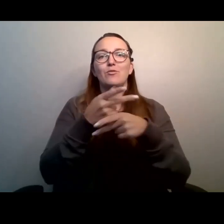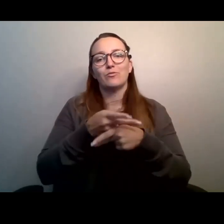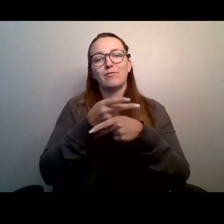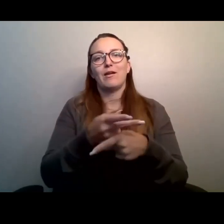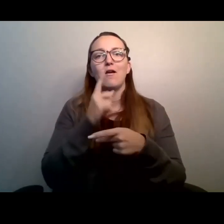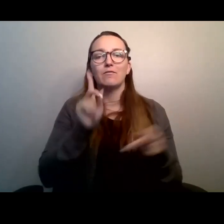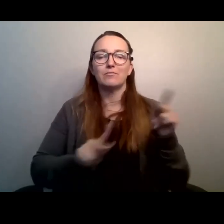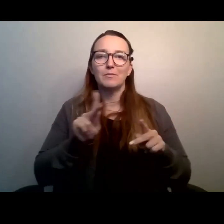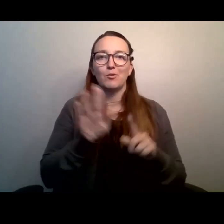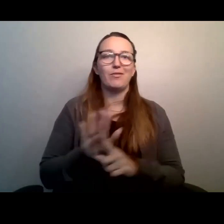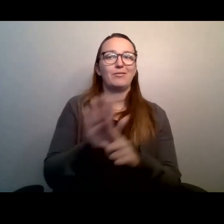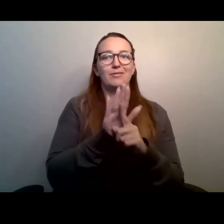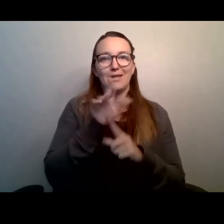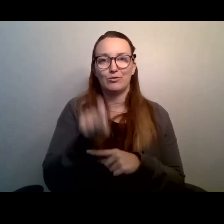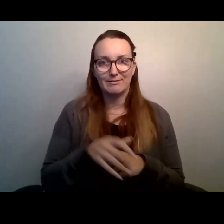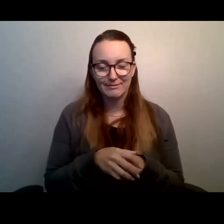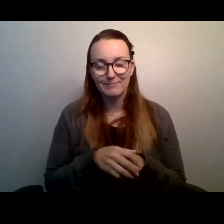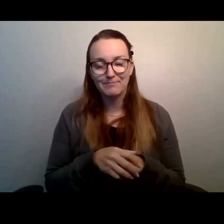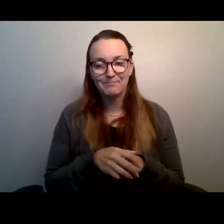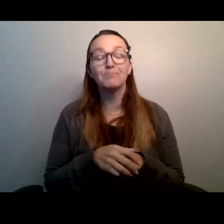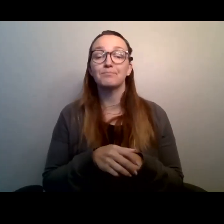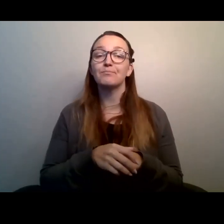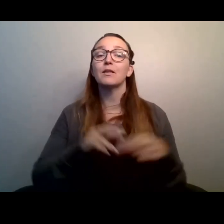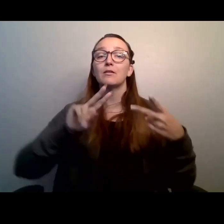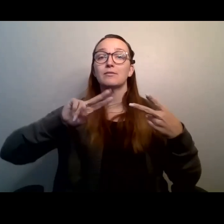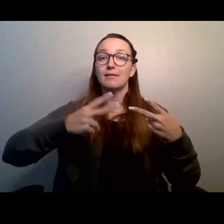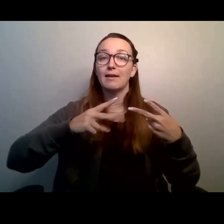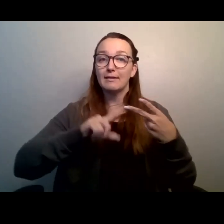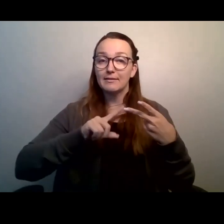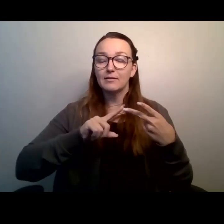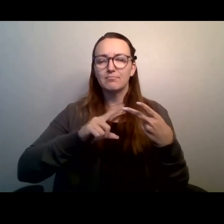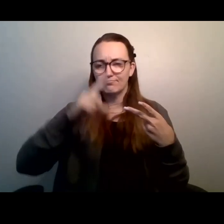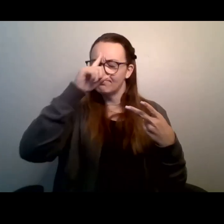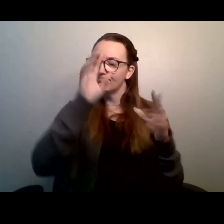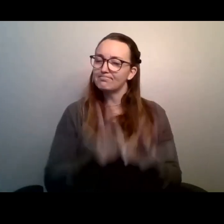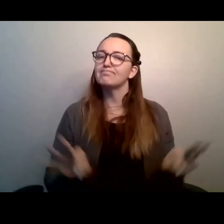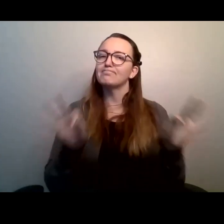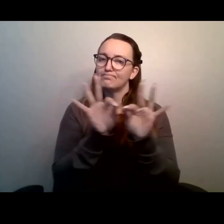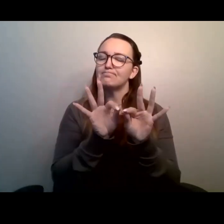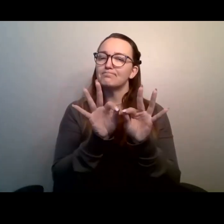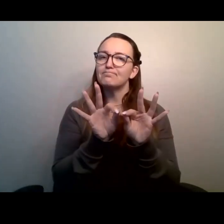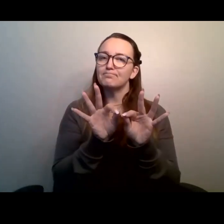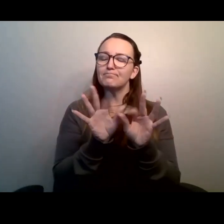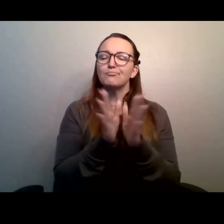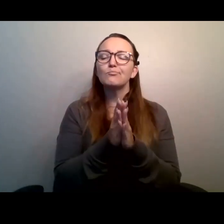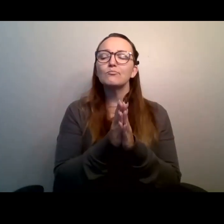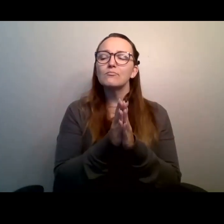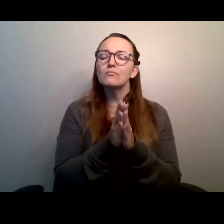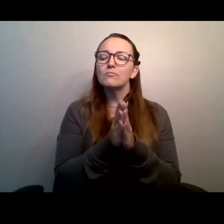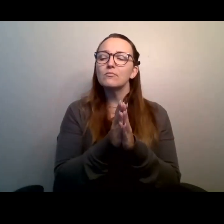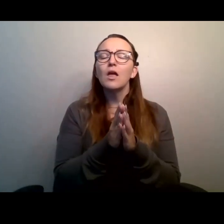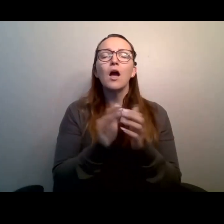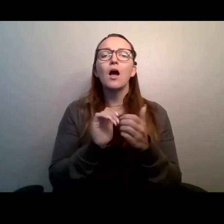it. So the second thing that I think is important is, so how do we